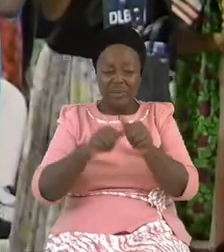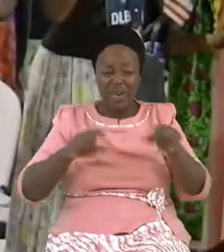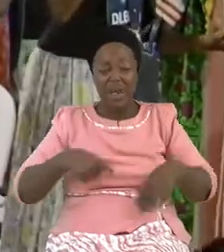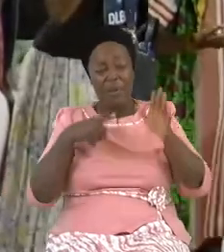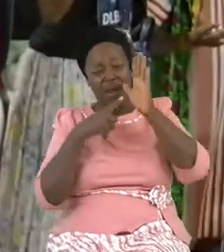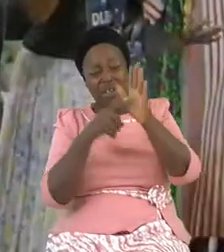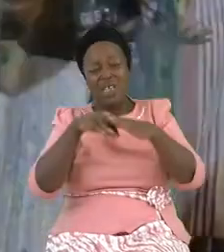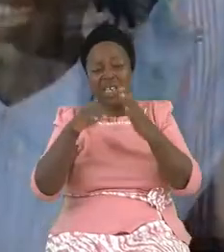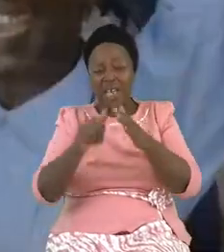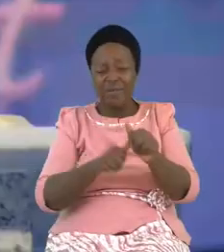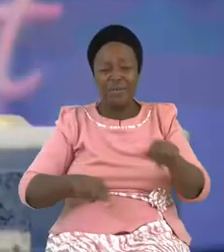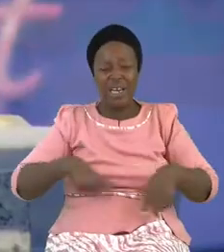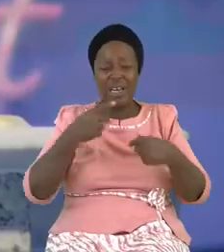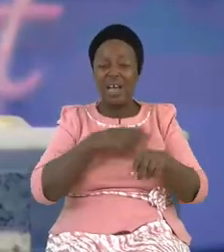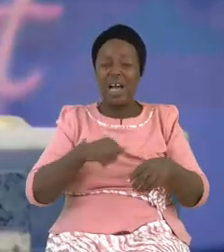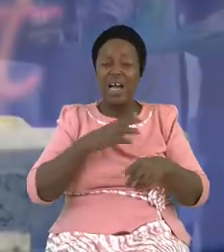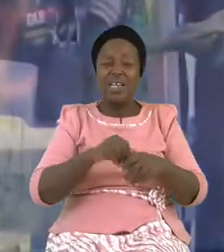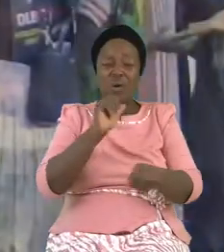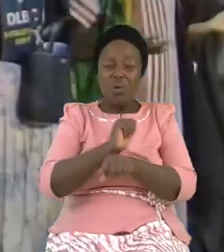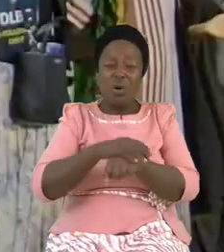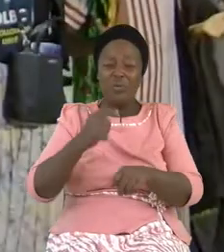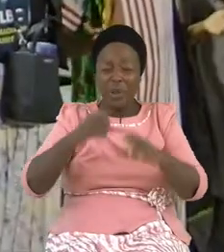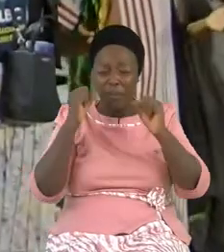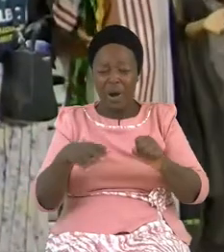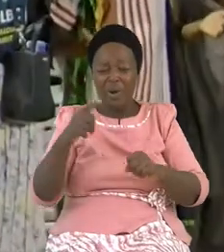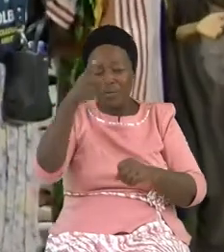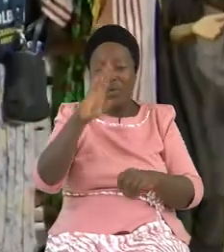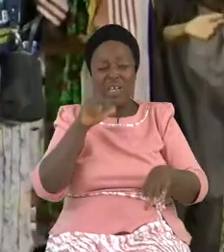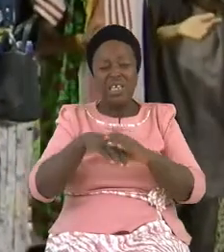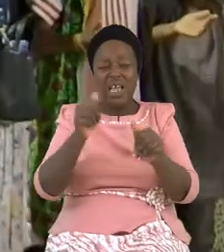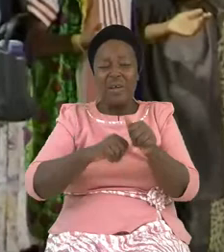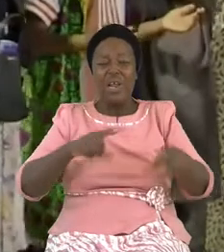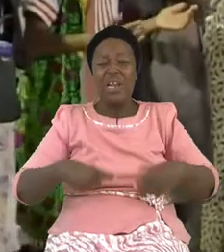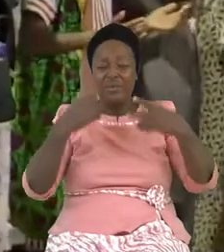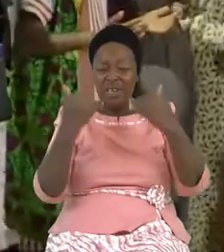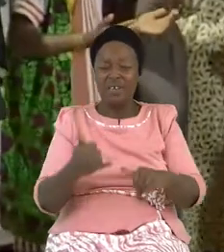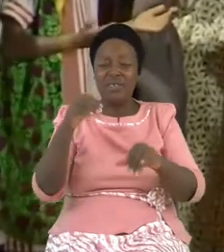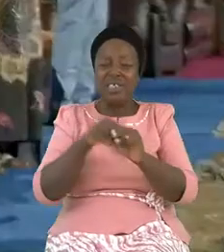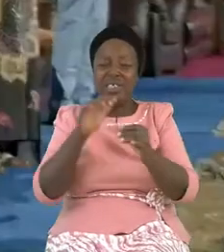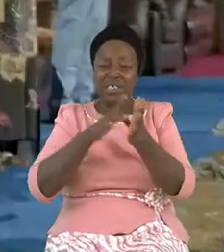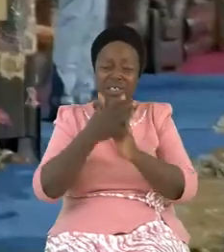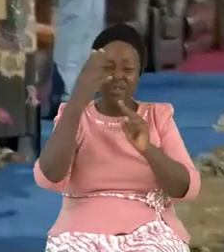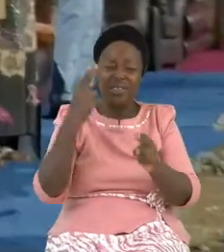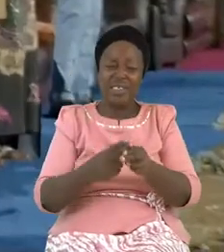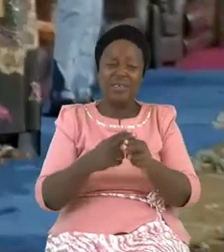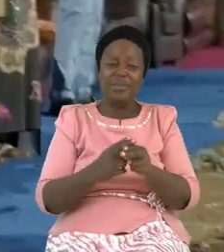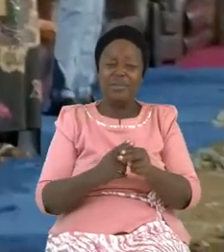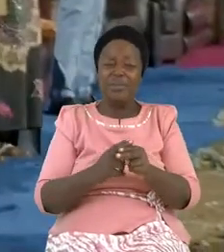and the operation of the power of God in every life now, in Jesus' name.